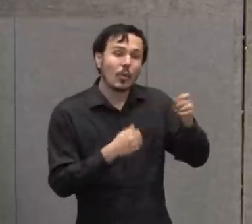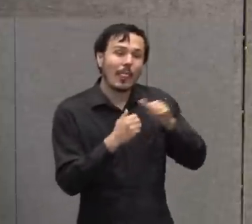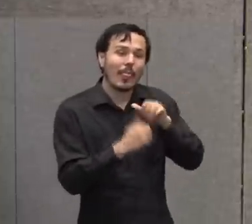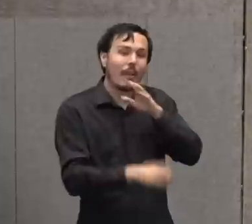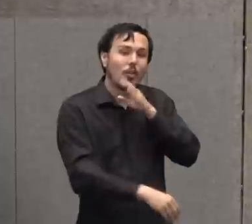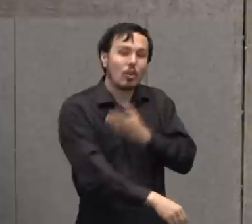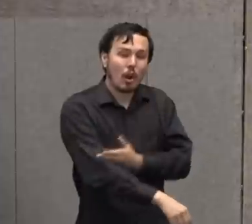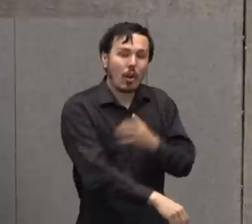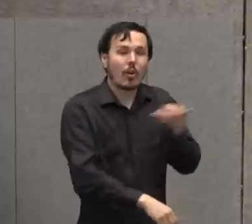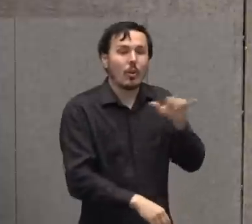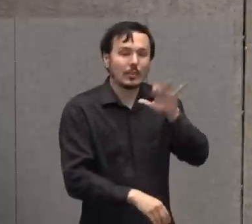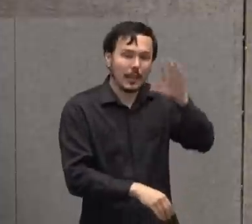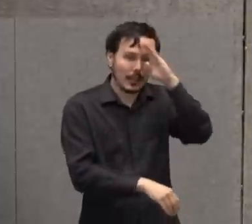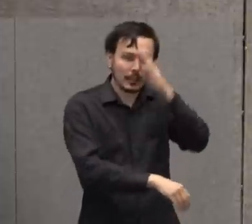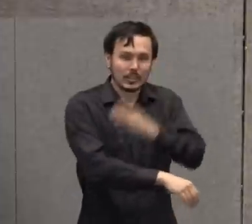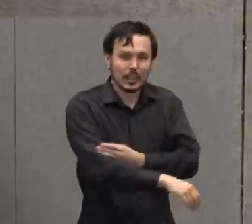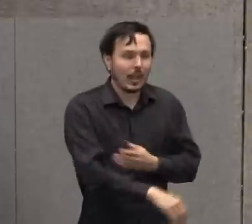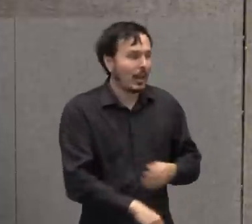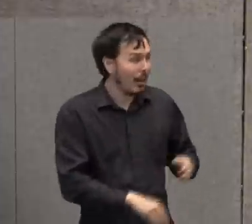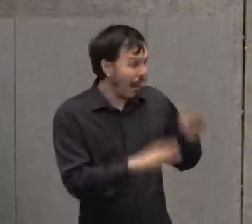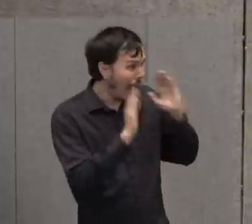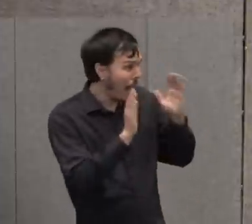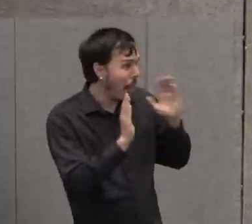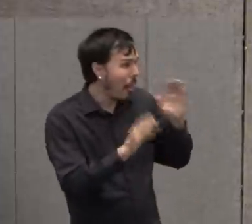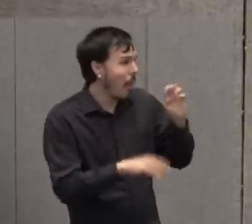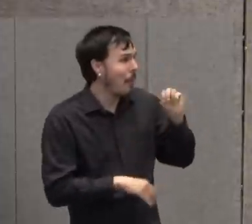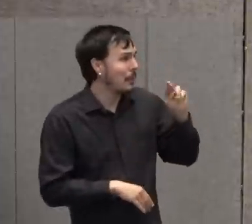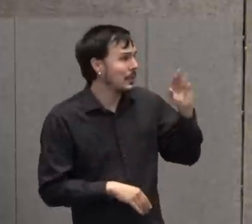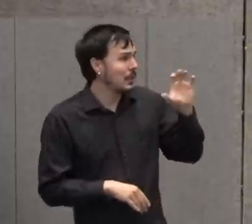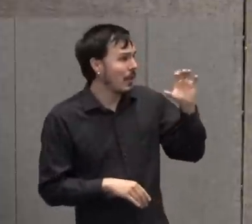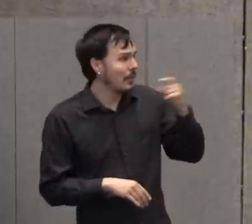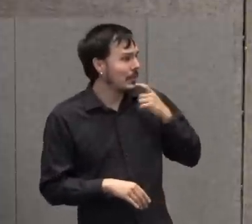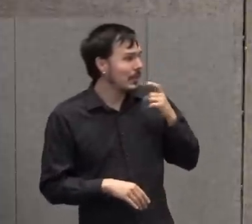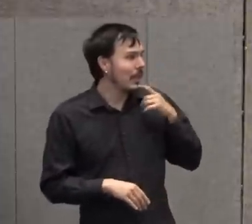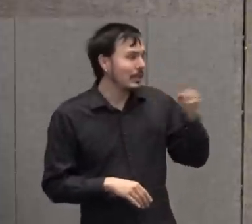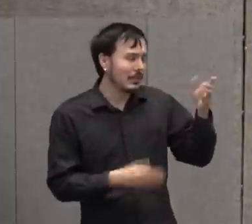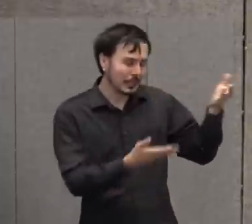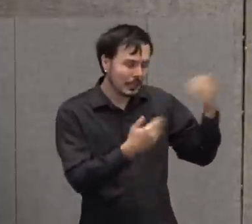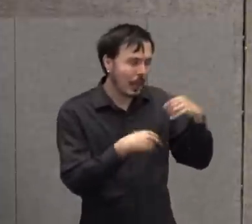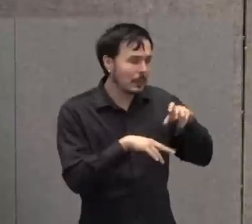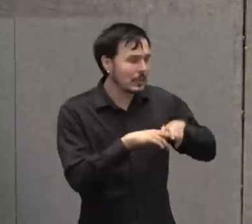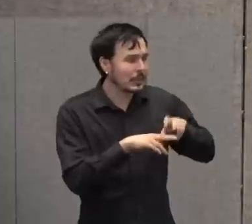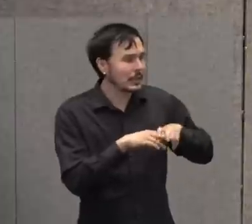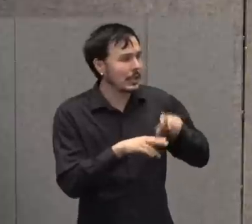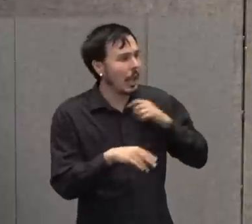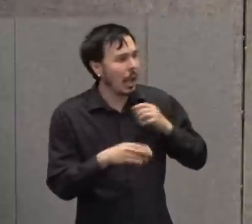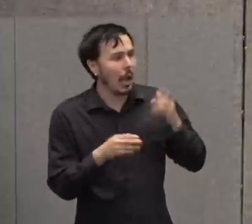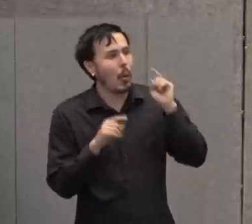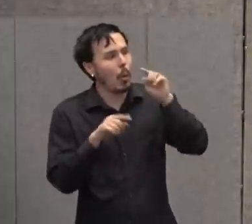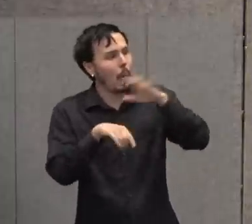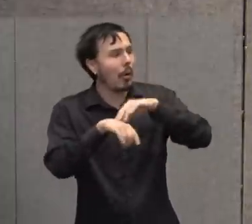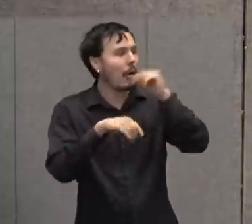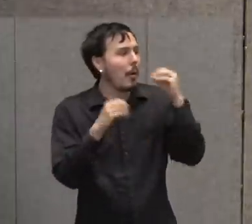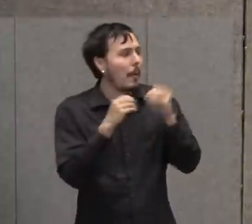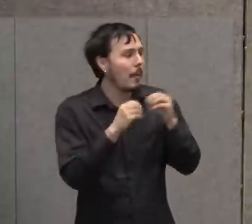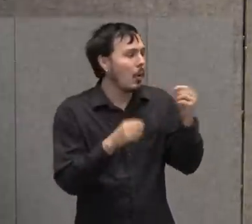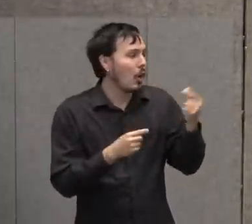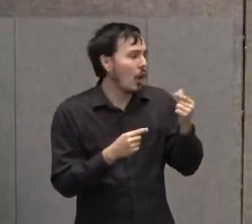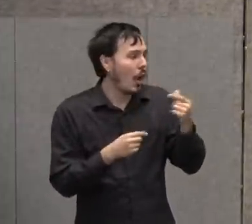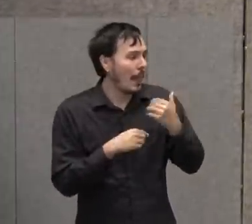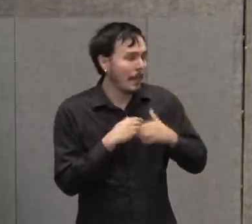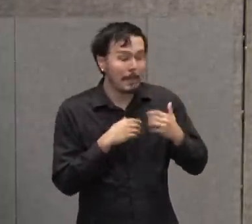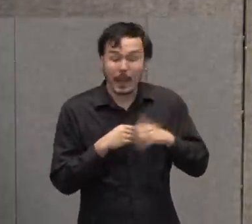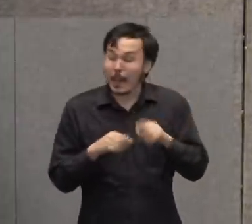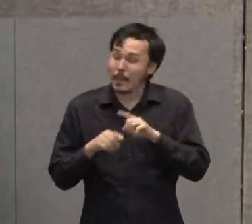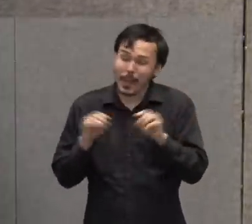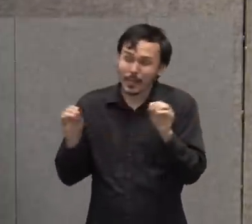son. Hello, hello, said Mr. Comfort. So glad to see you. Have a seat while I get more garlic bread. But there's no place for